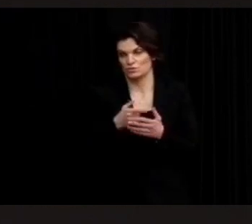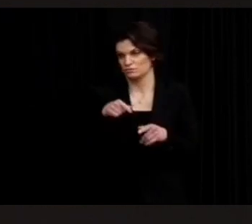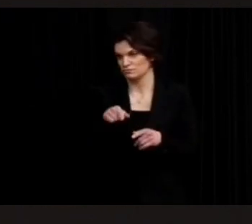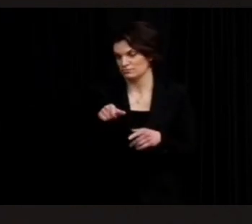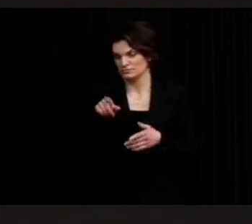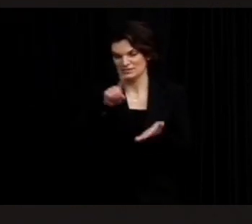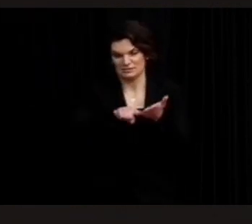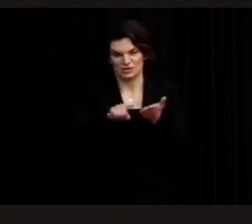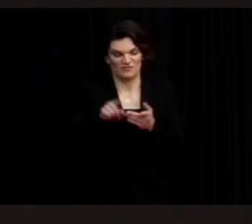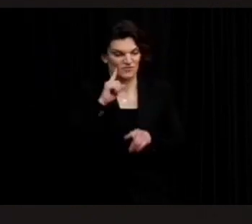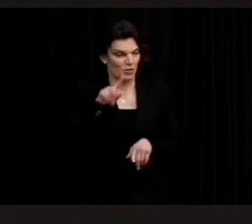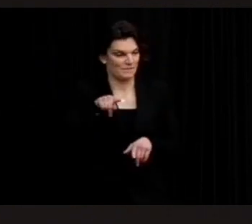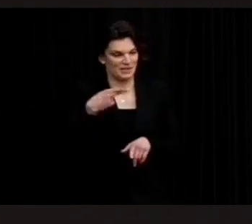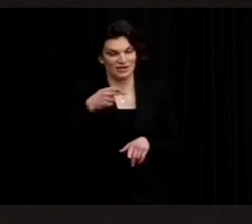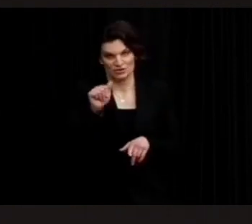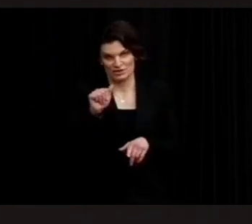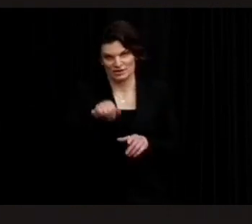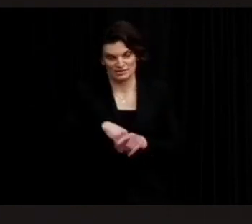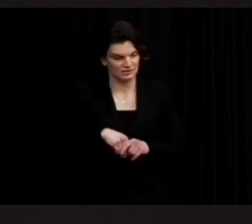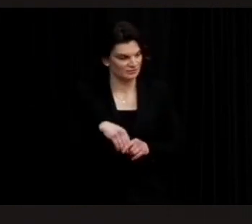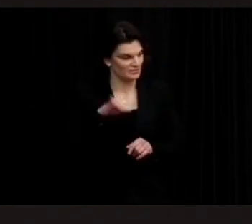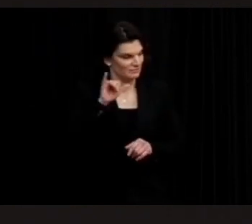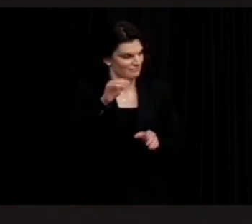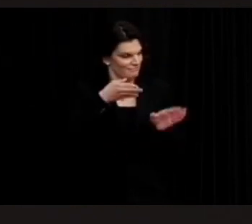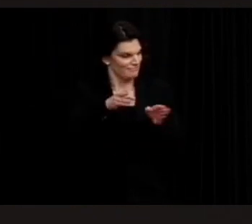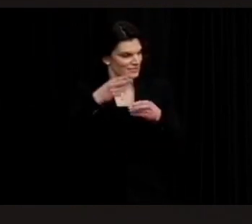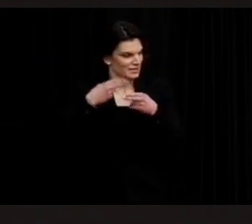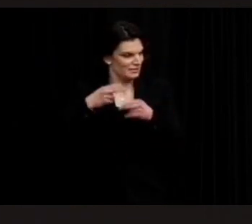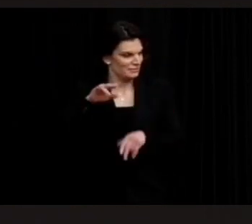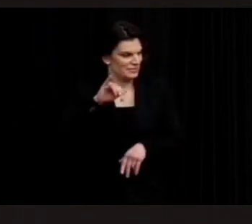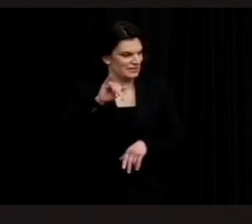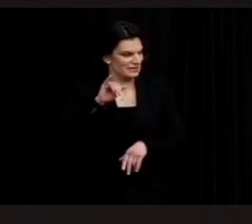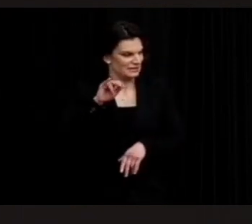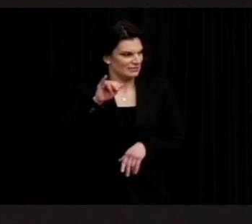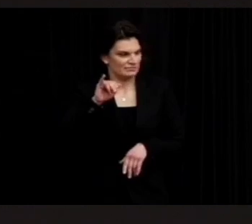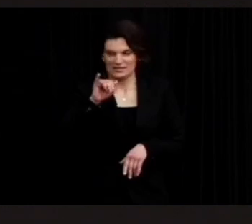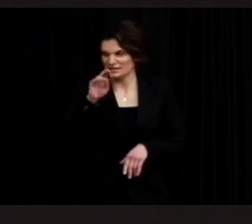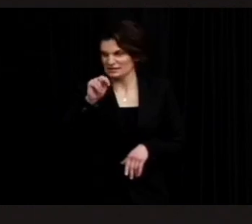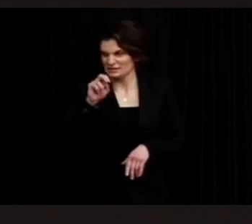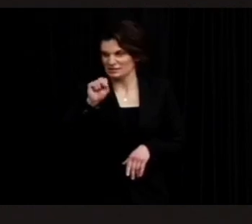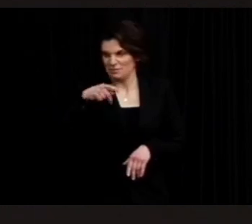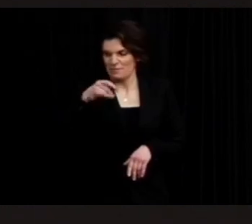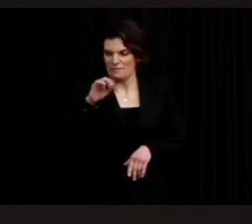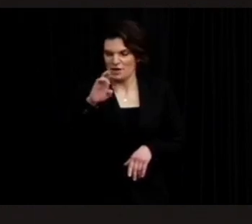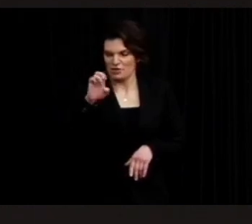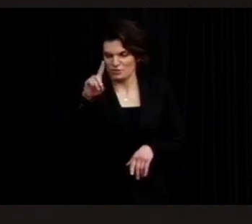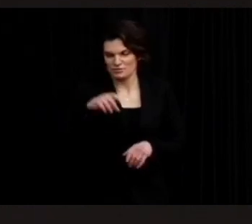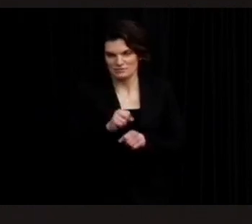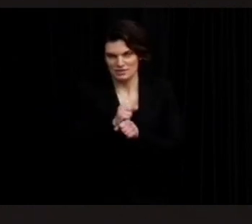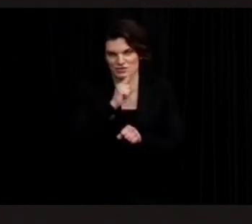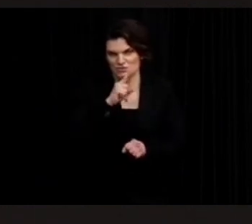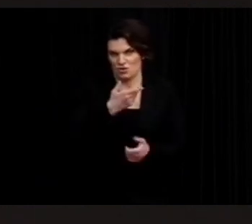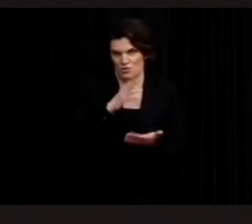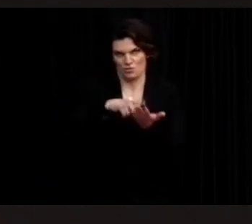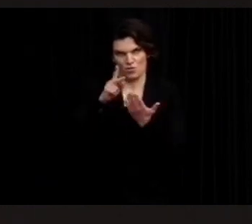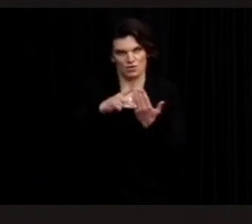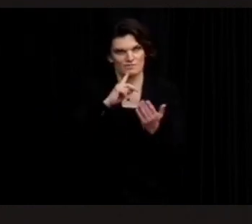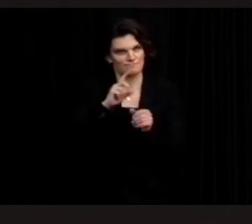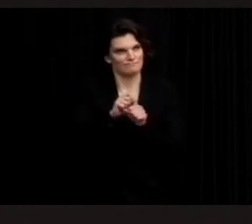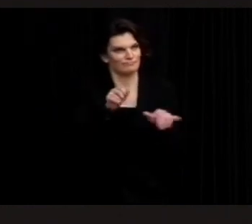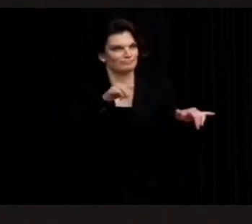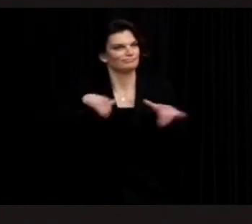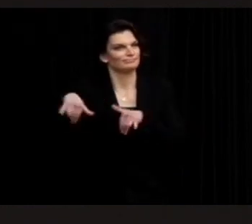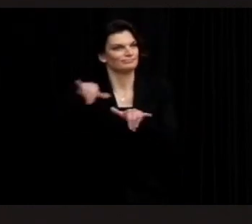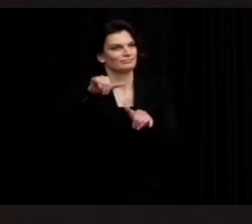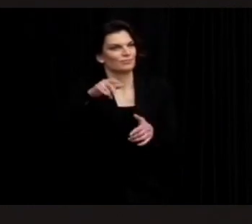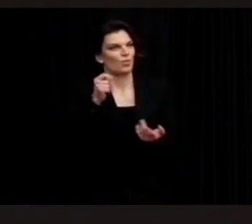all PHAs, which is Inspire. So we're moving to that as well to make sure that our inspections are more consistent with what other